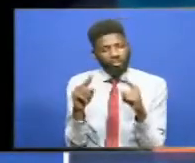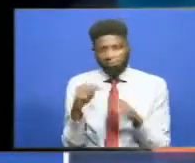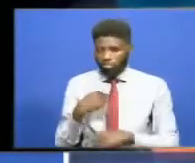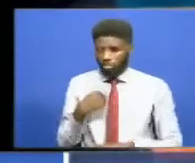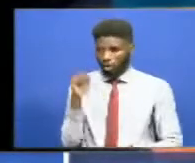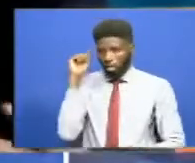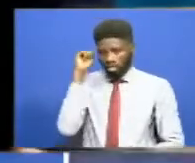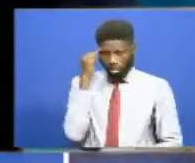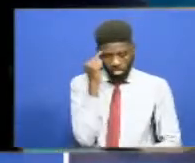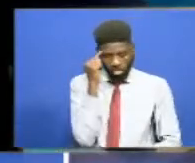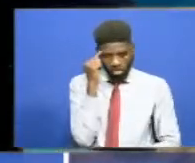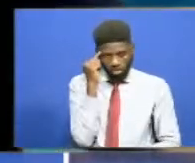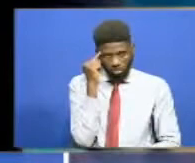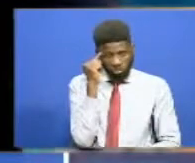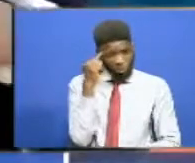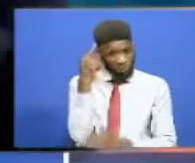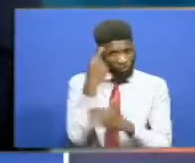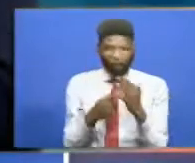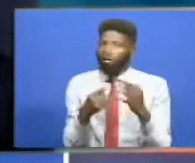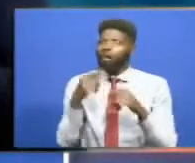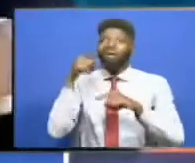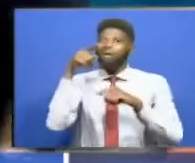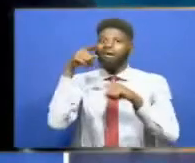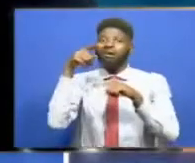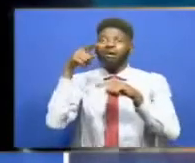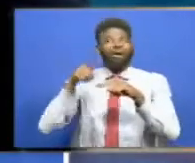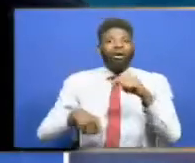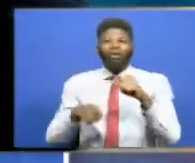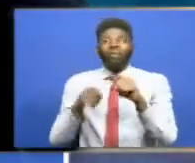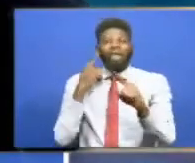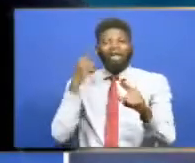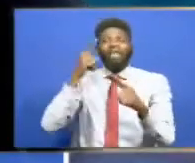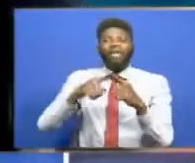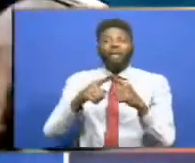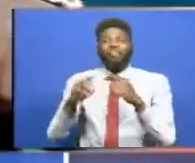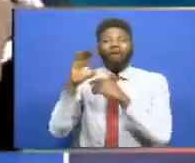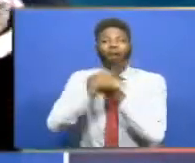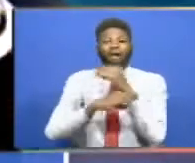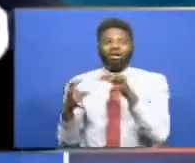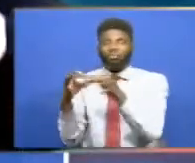that you cannot seek to unite the country.